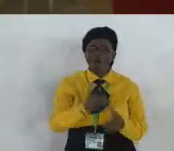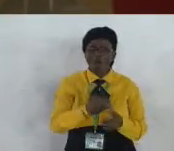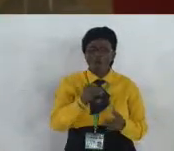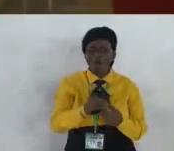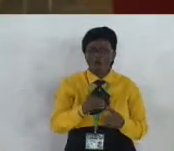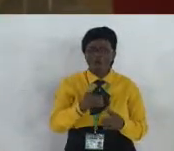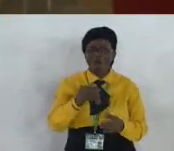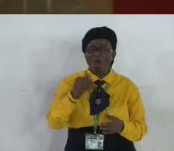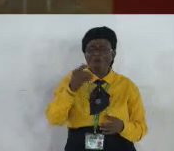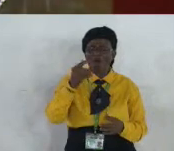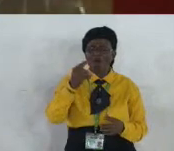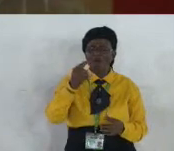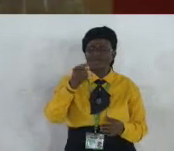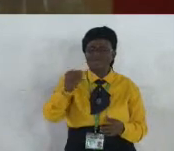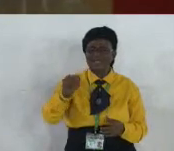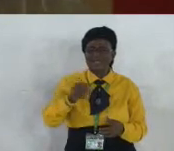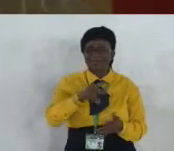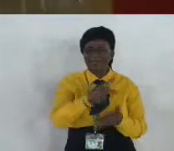be over now.